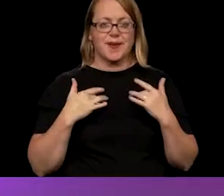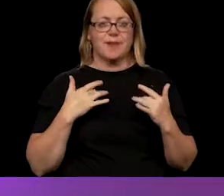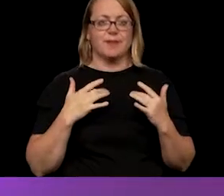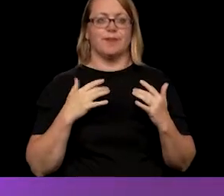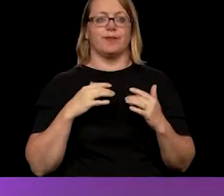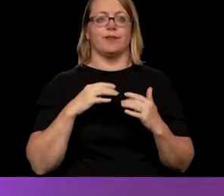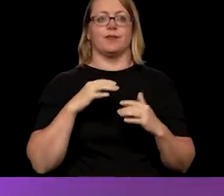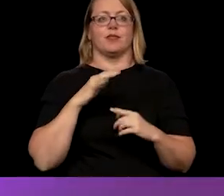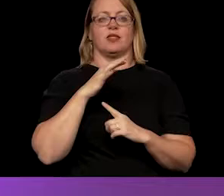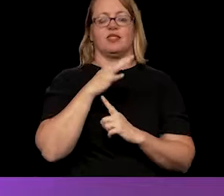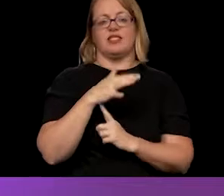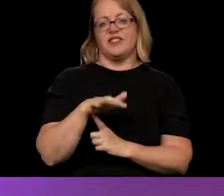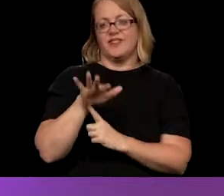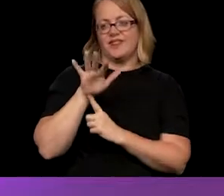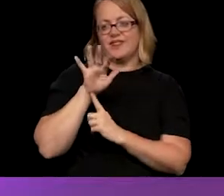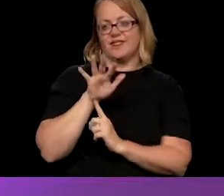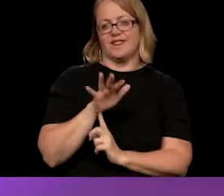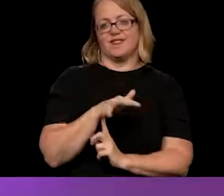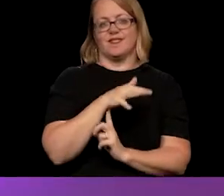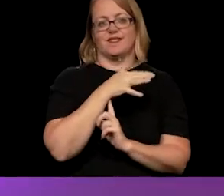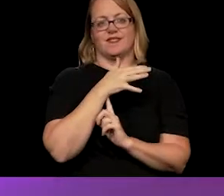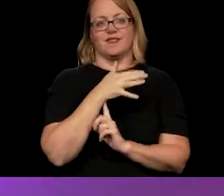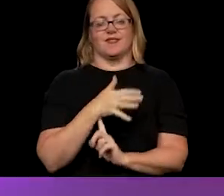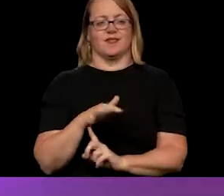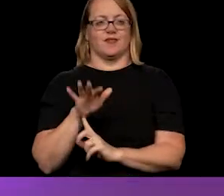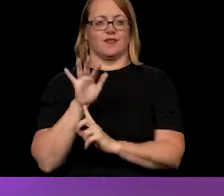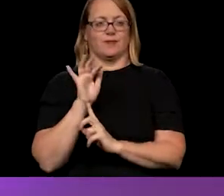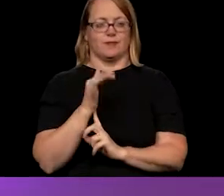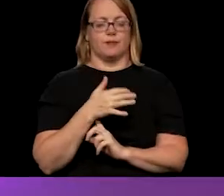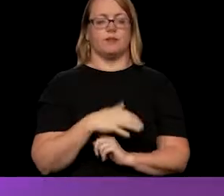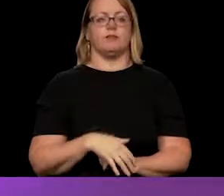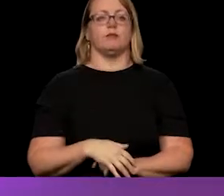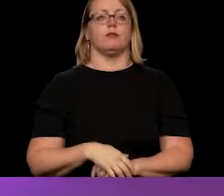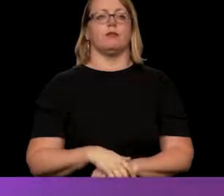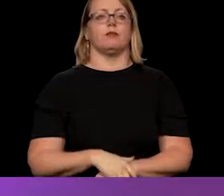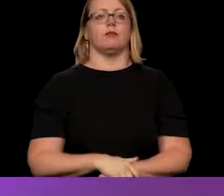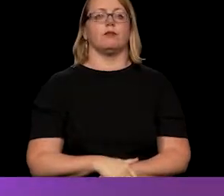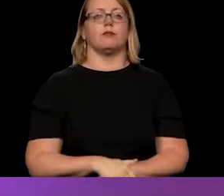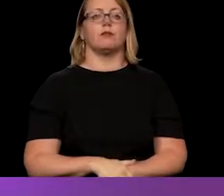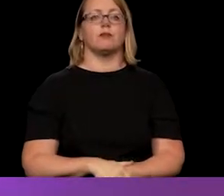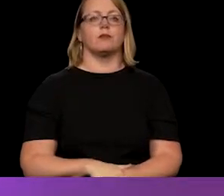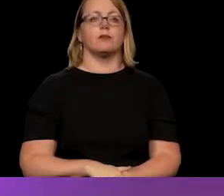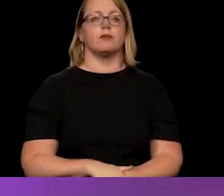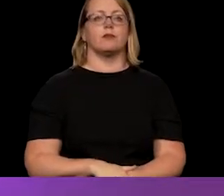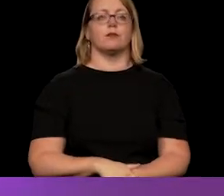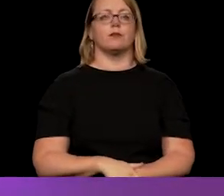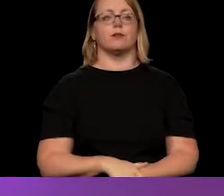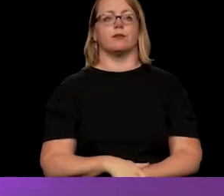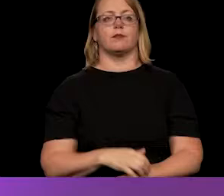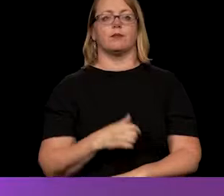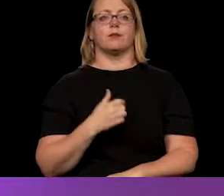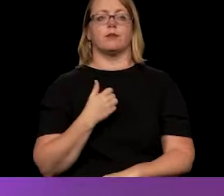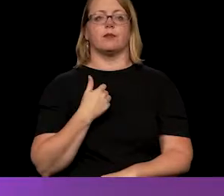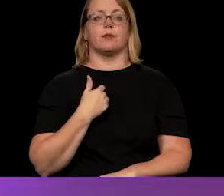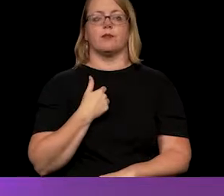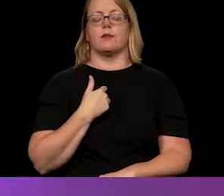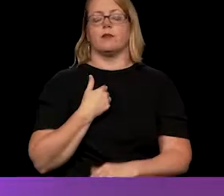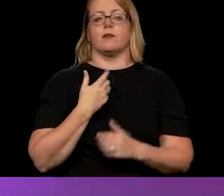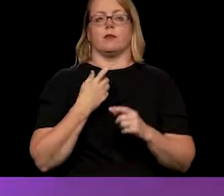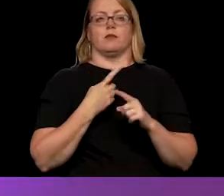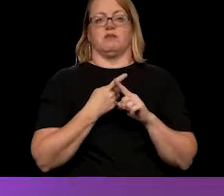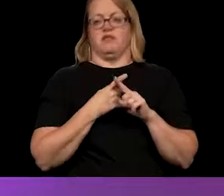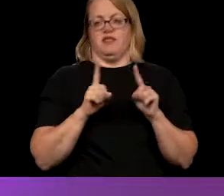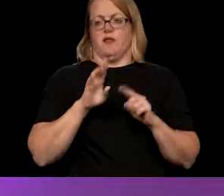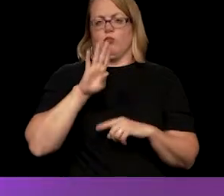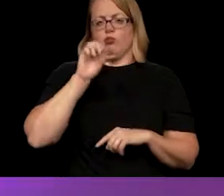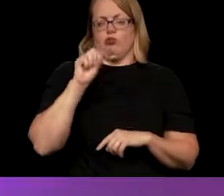fall foliage. Now the trees are still wet, but you can work around that for a bit and then we'll go back over it, add some more